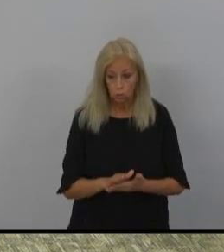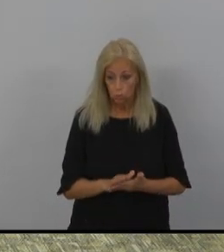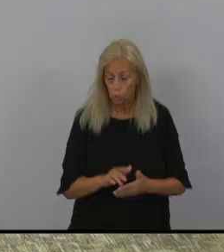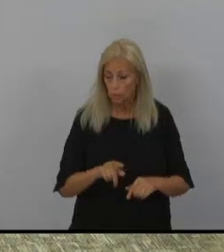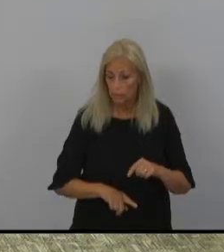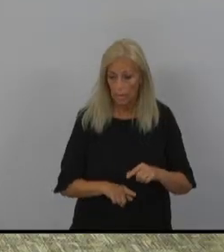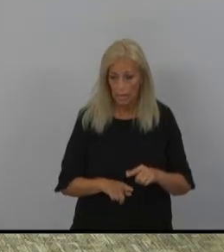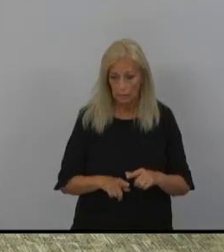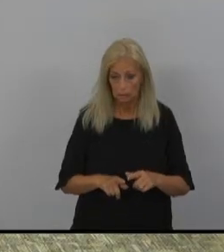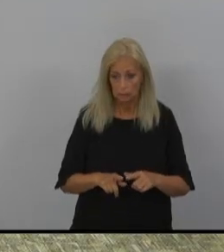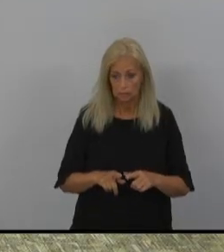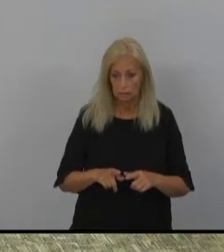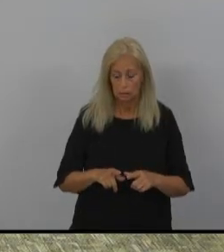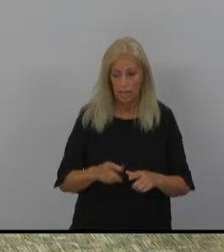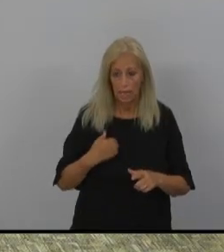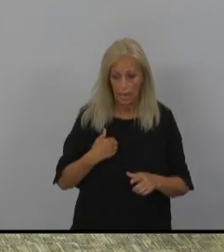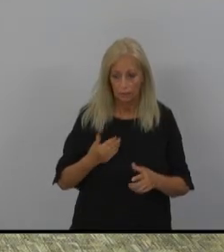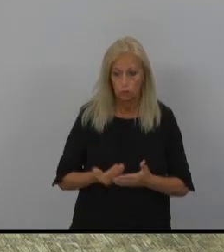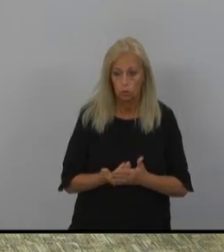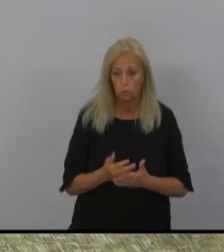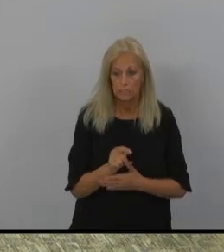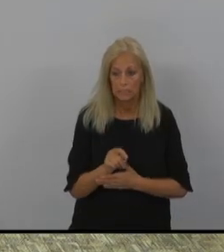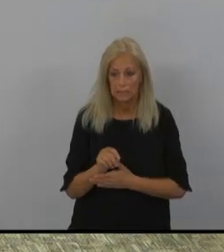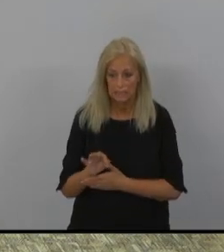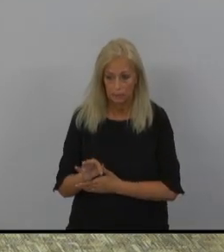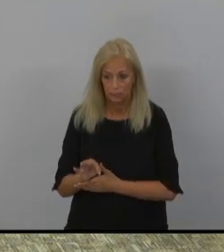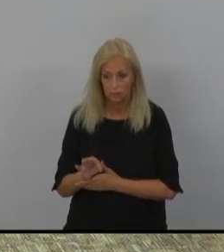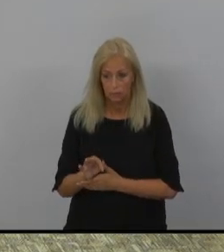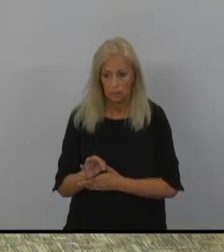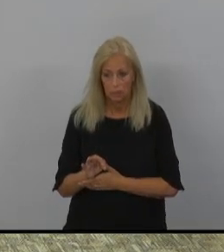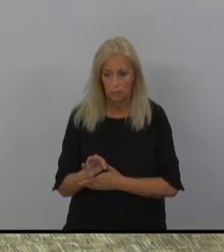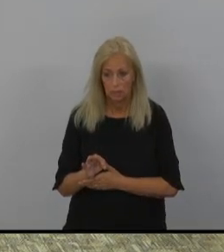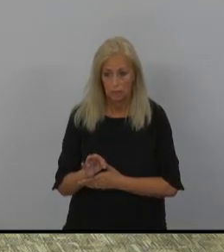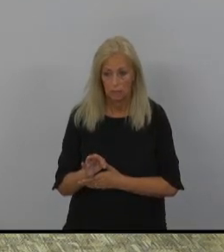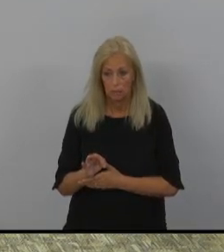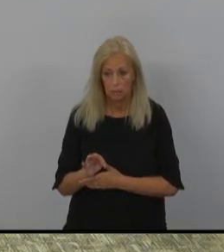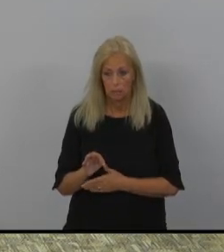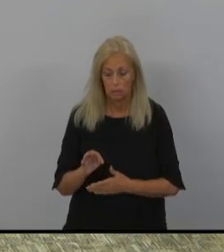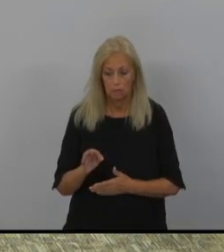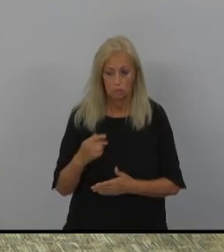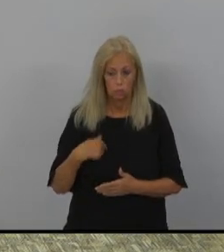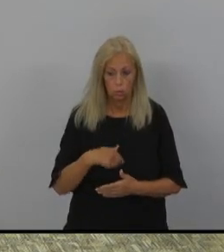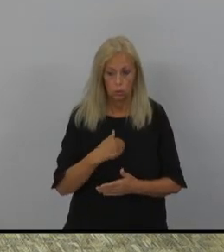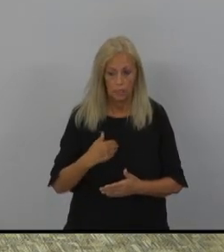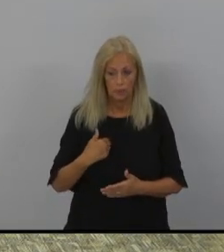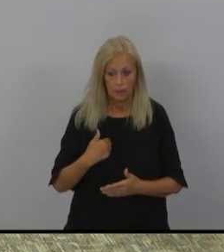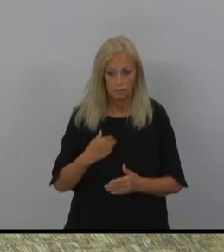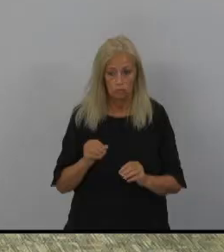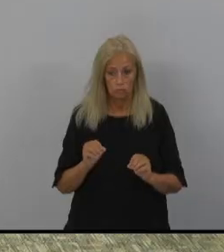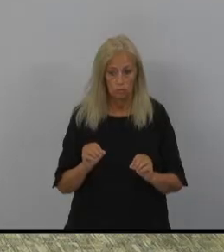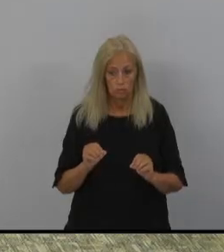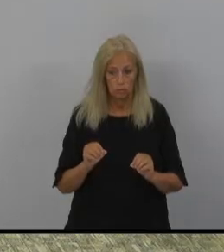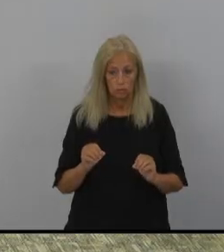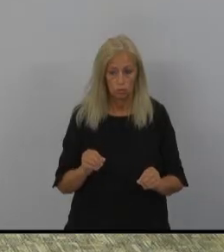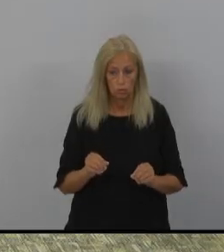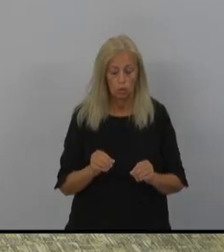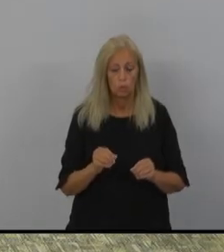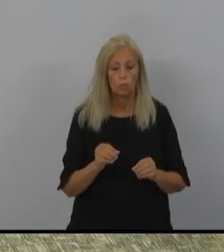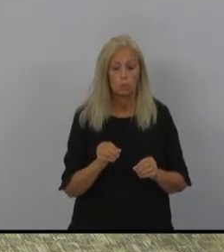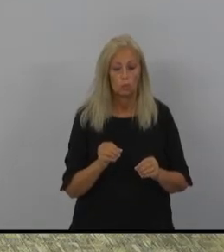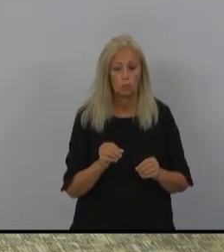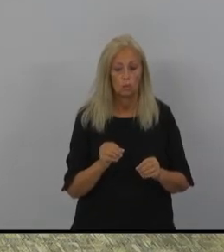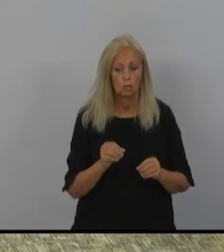new TIF. Because we've been held harmless, basically, for the taxes that we put into a